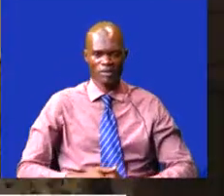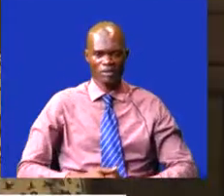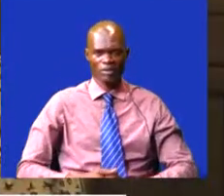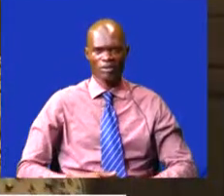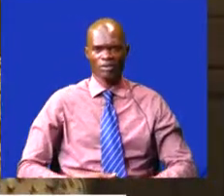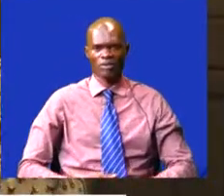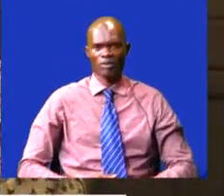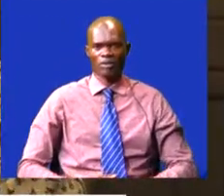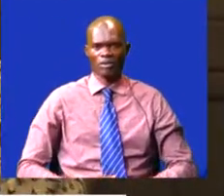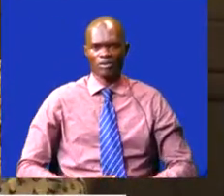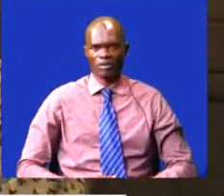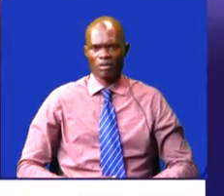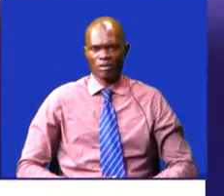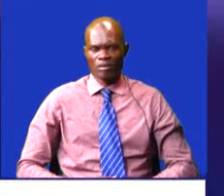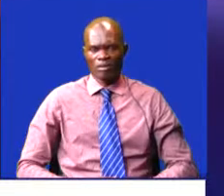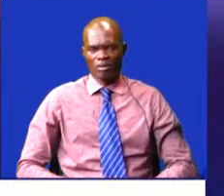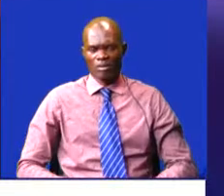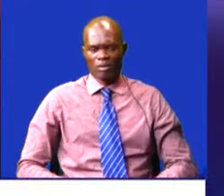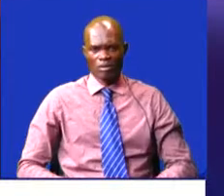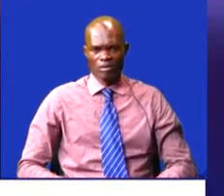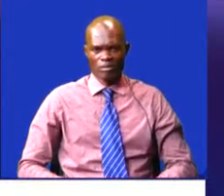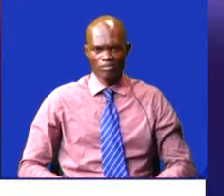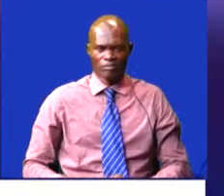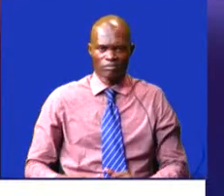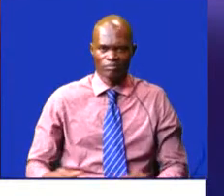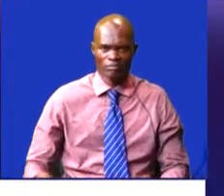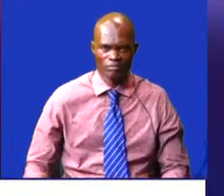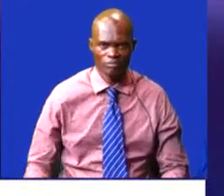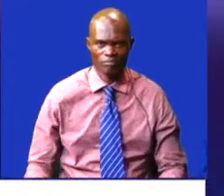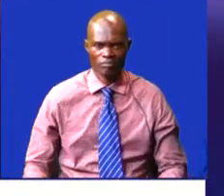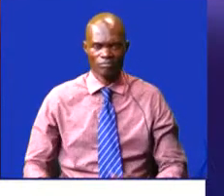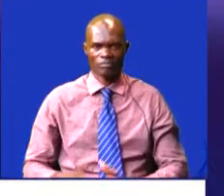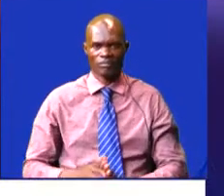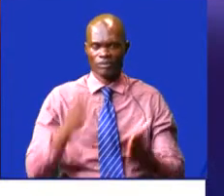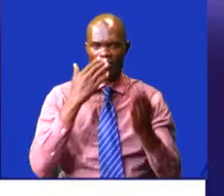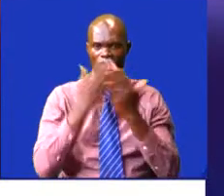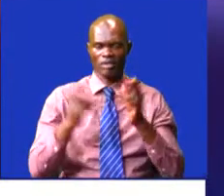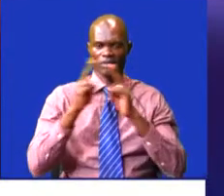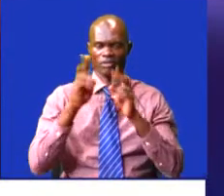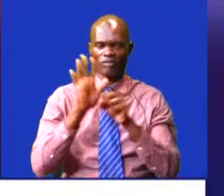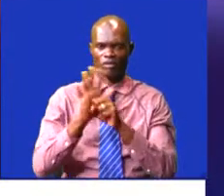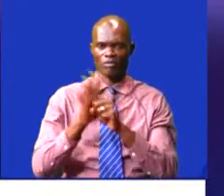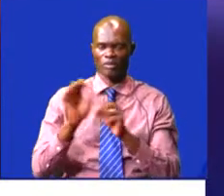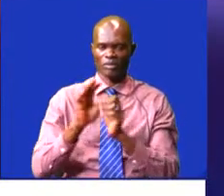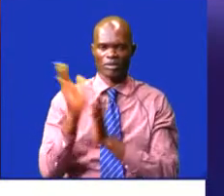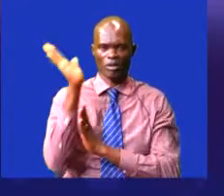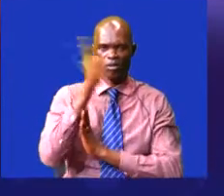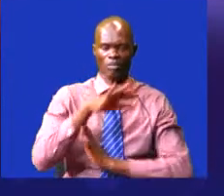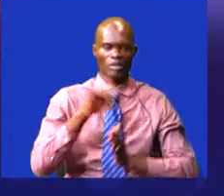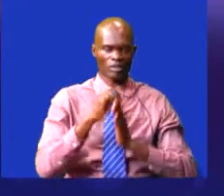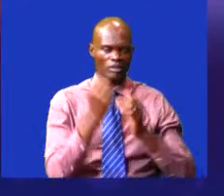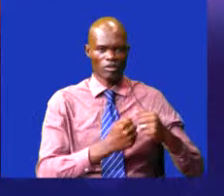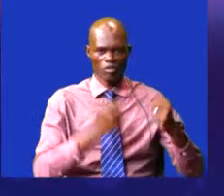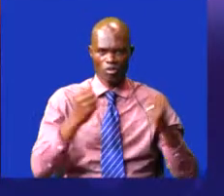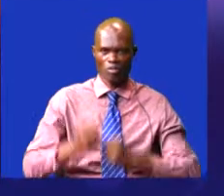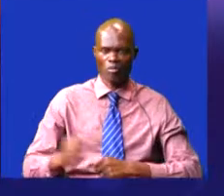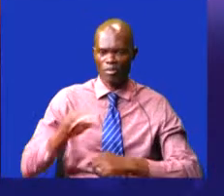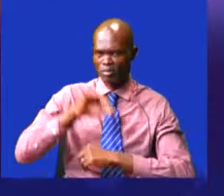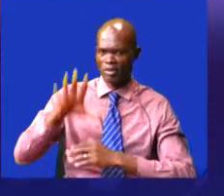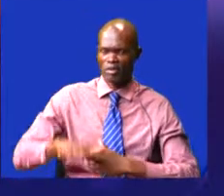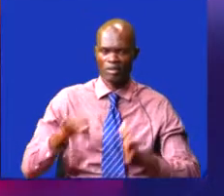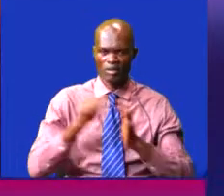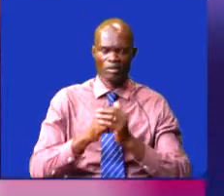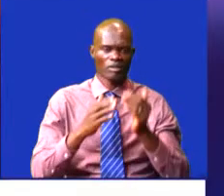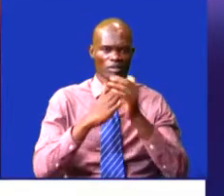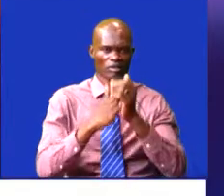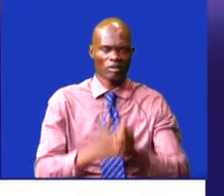County Matumu, Alanda Godfrey. Ero kama na inya landa. Ka wado kendo e county ma Homa Bay to e ni tend